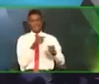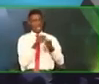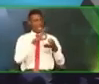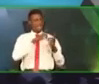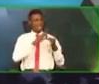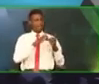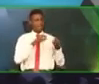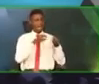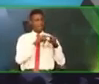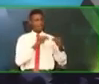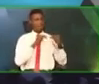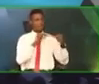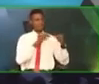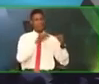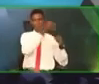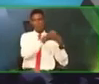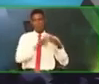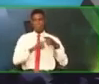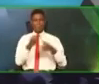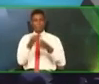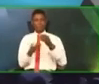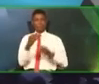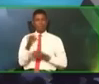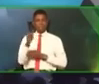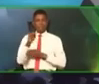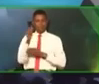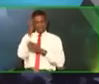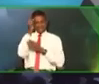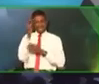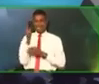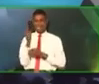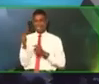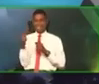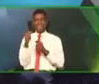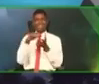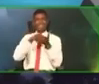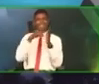what? But both of them got the intent of my communication.